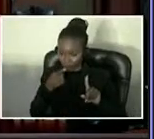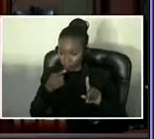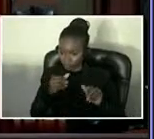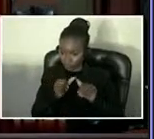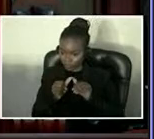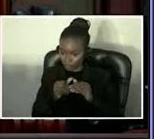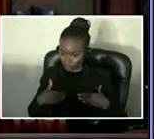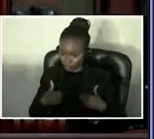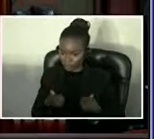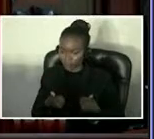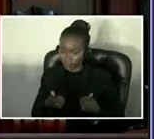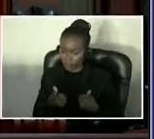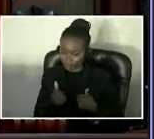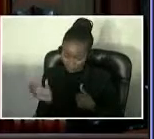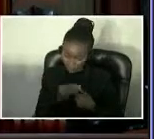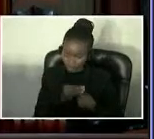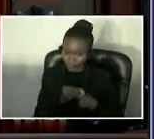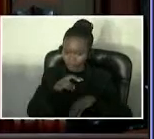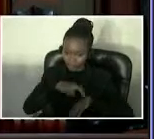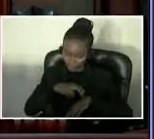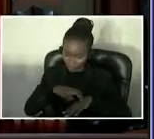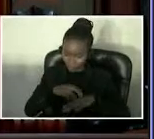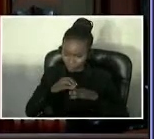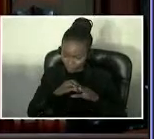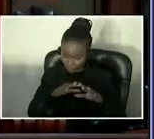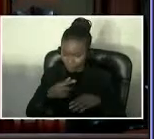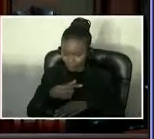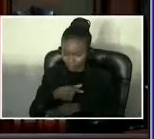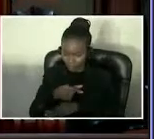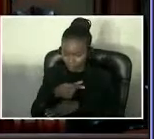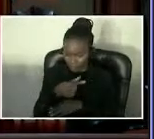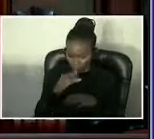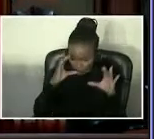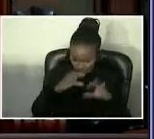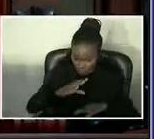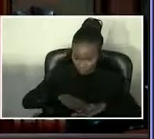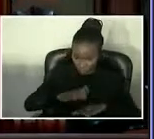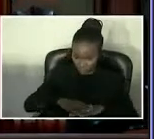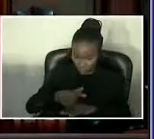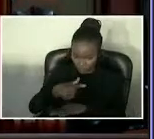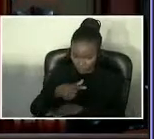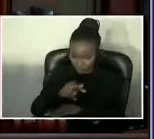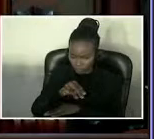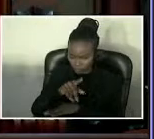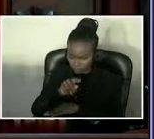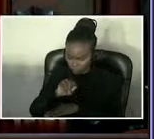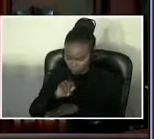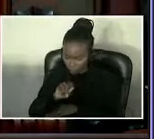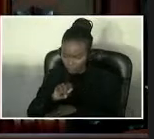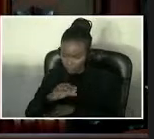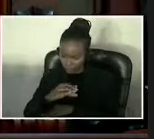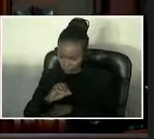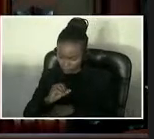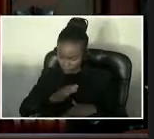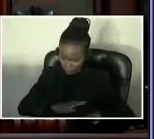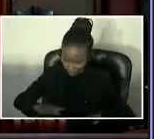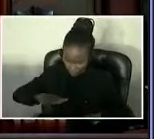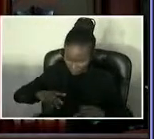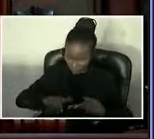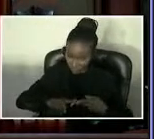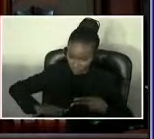broader ones the genetic behavior environment as we have seen how disaster has impacted on health